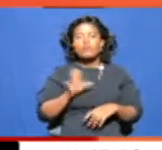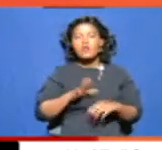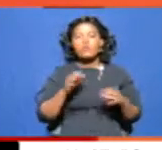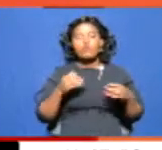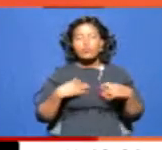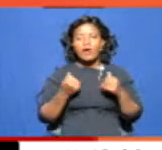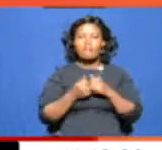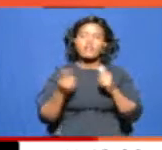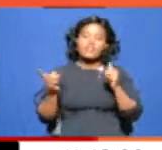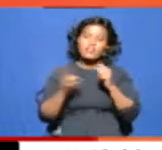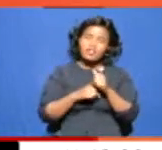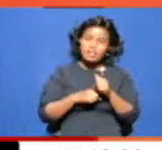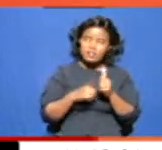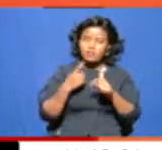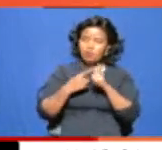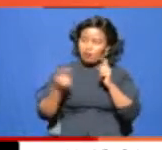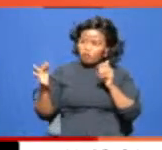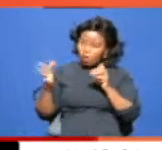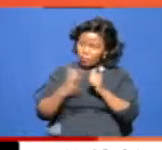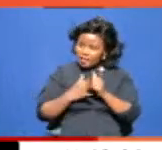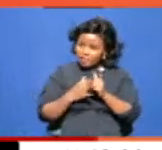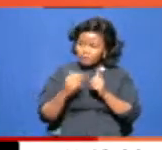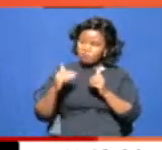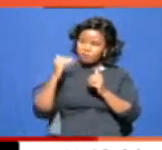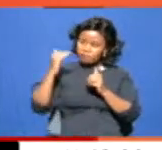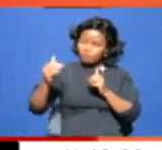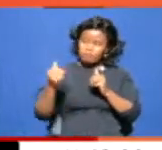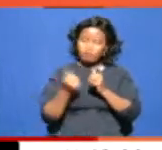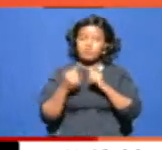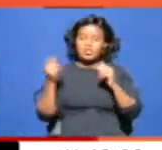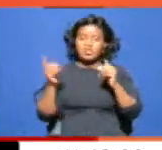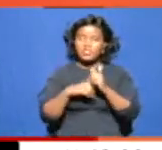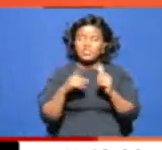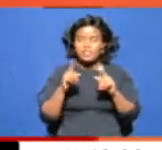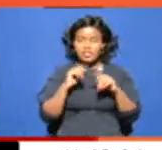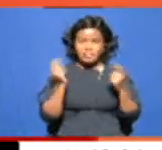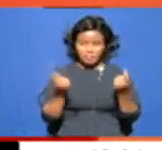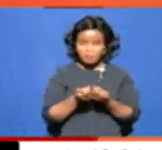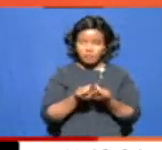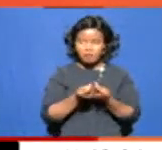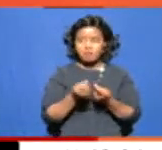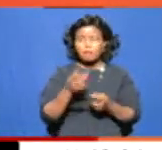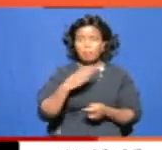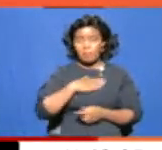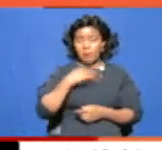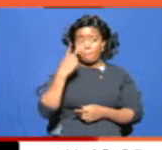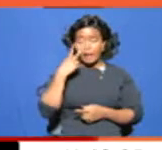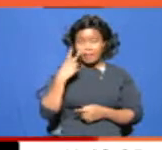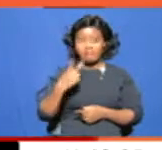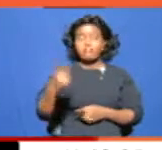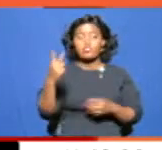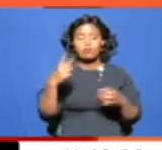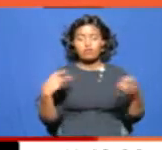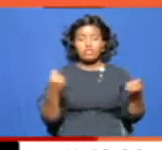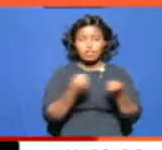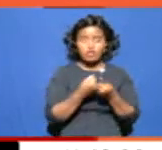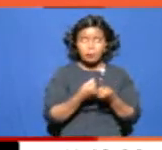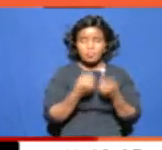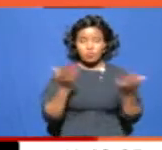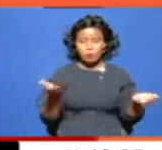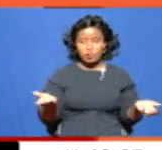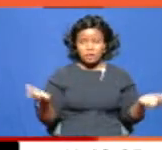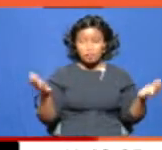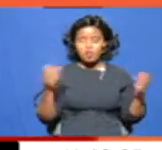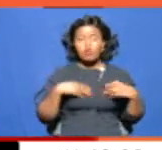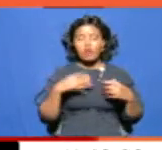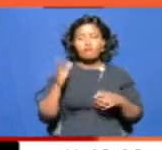upgrading from 8. Now we are going to 16. And my vision for this tournament is to see women